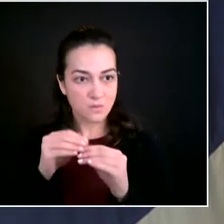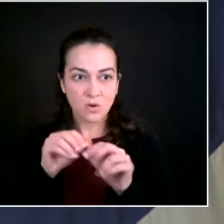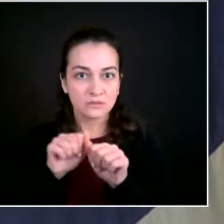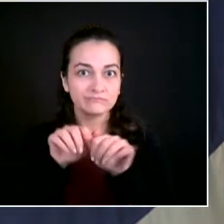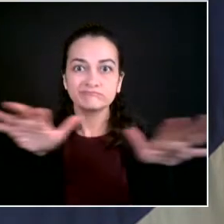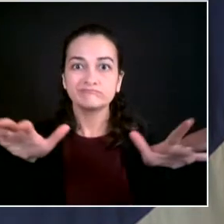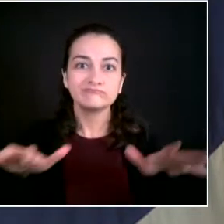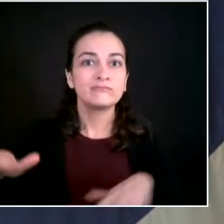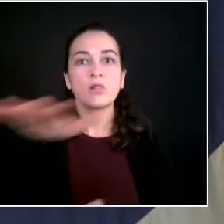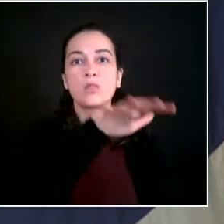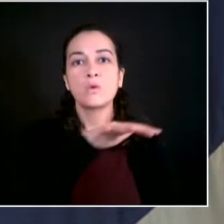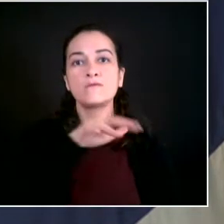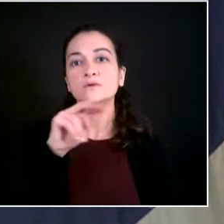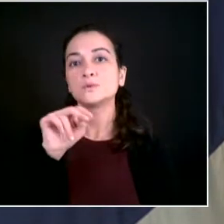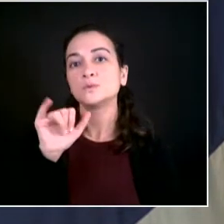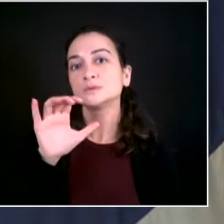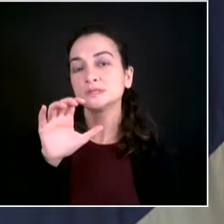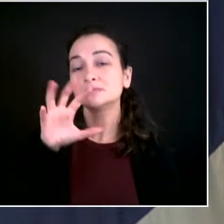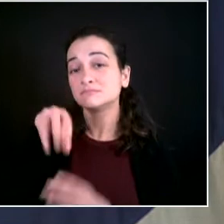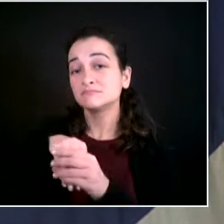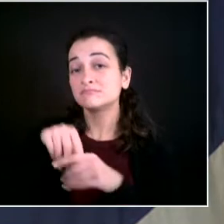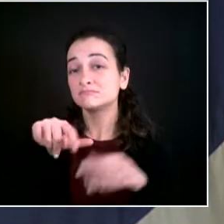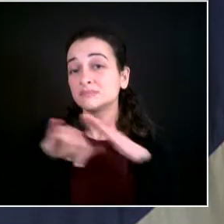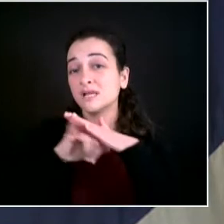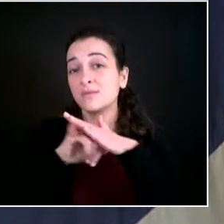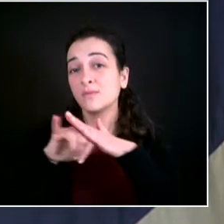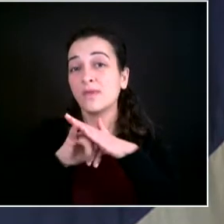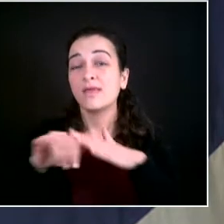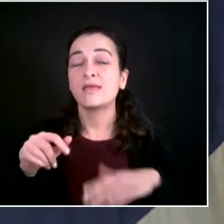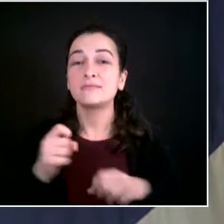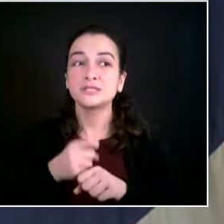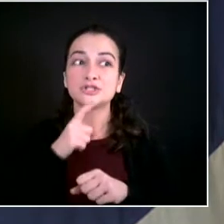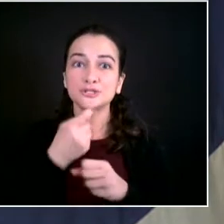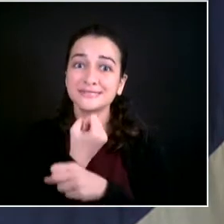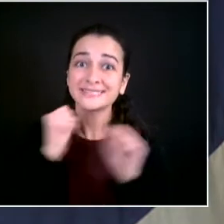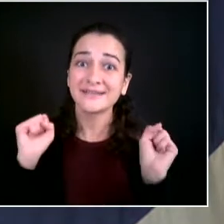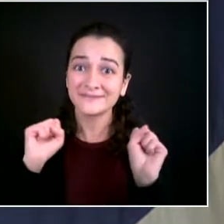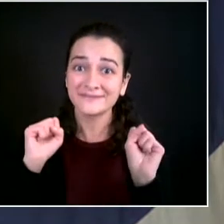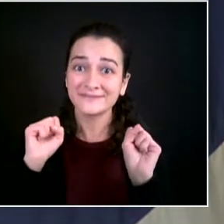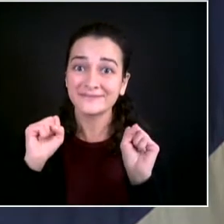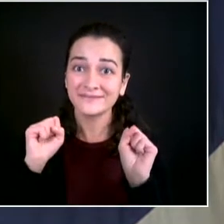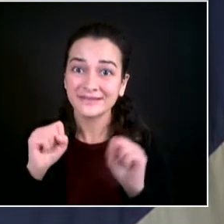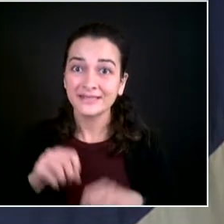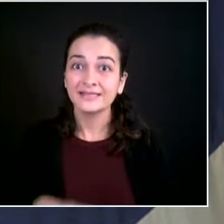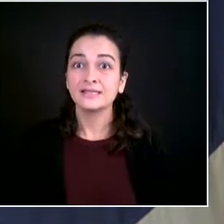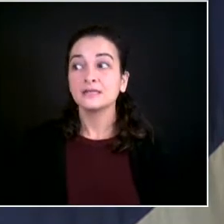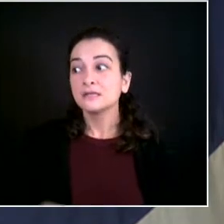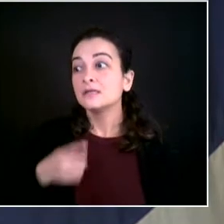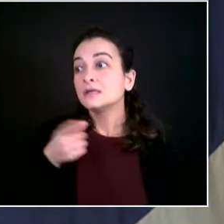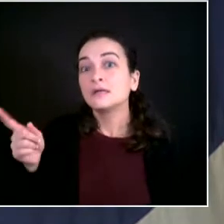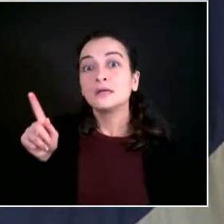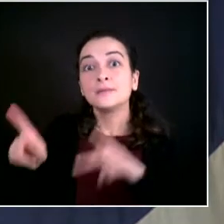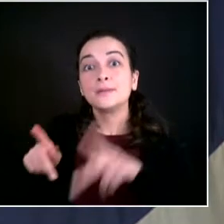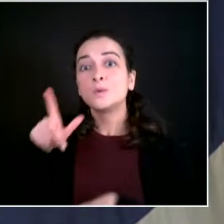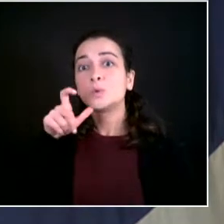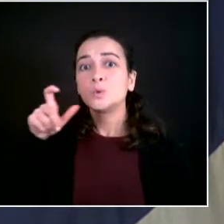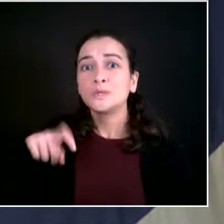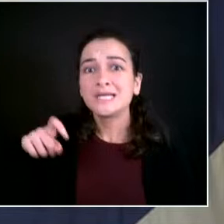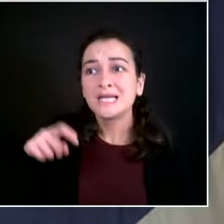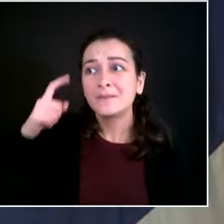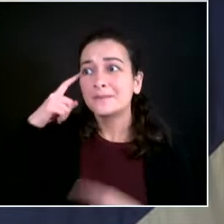to services. That's right. Hidden beneath all the shocking headlines, full of rumors and